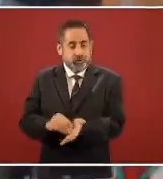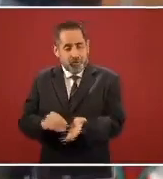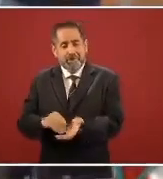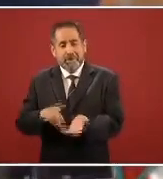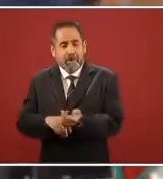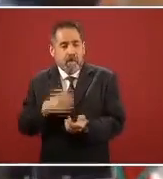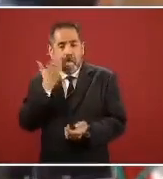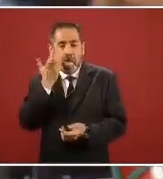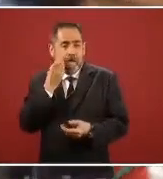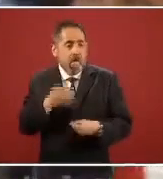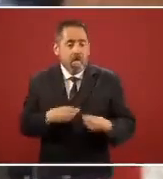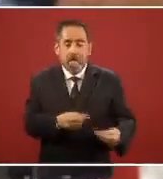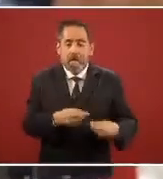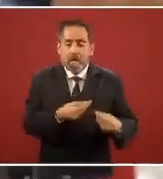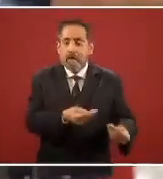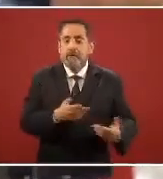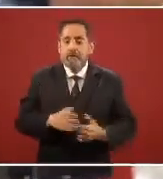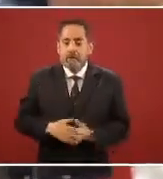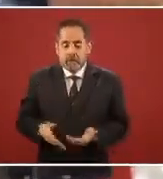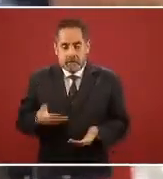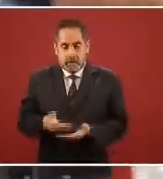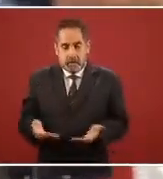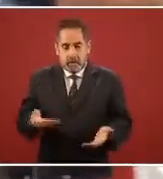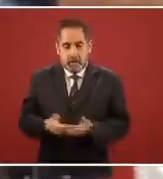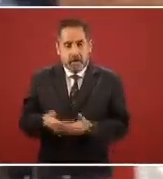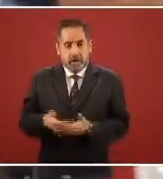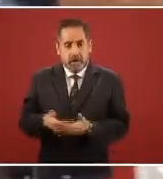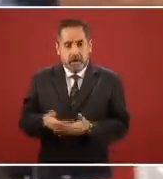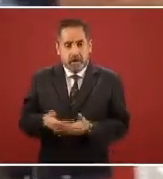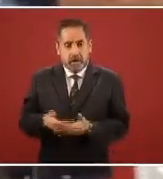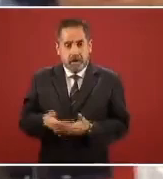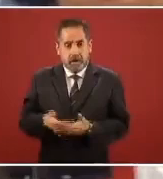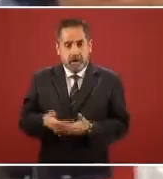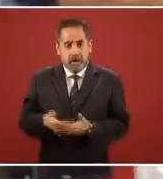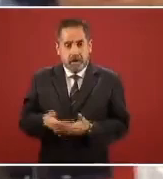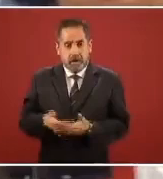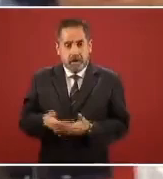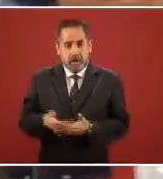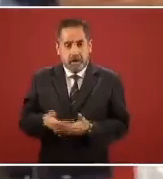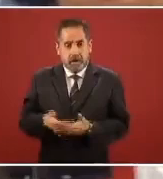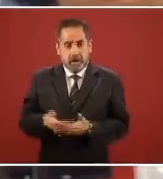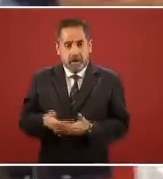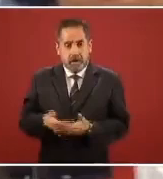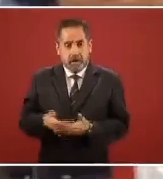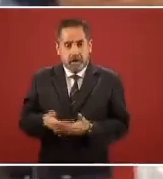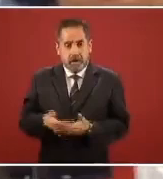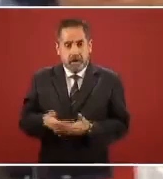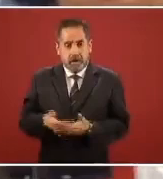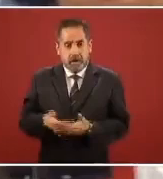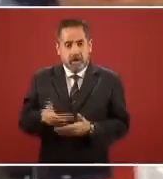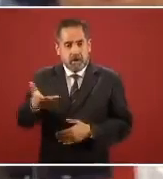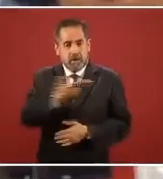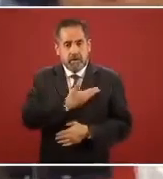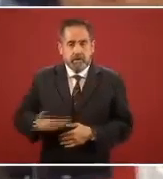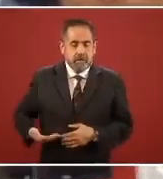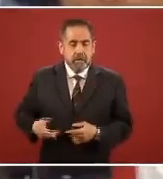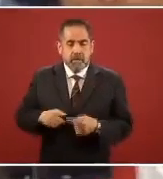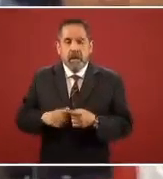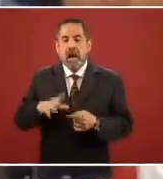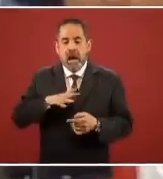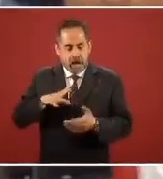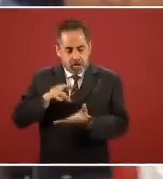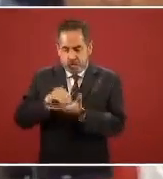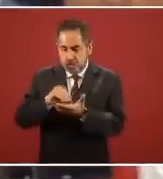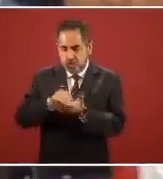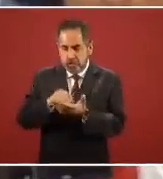day. Ahorita, en la actualidad, señor presidente, and now, Mr. President, in actuality, existe